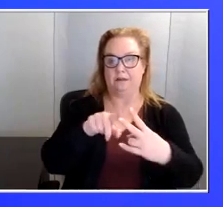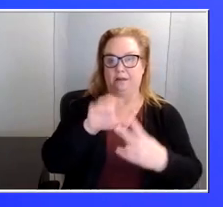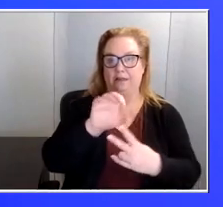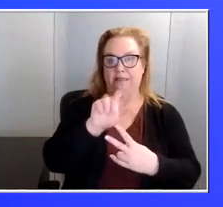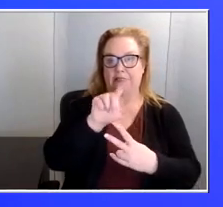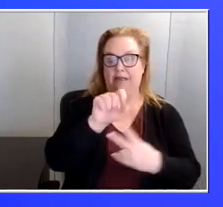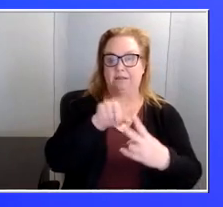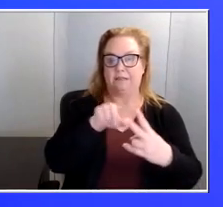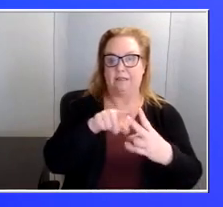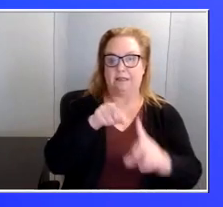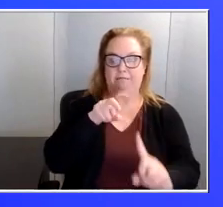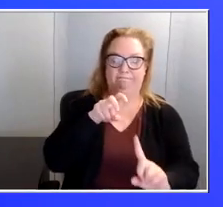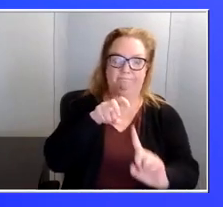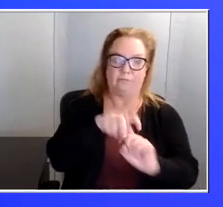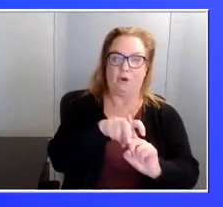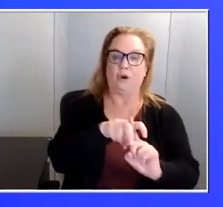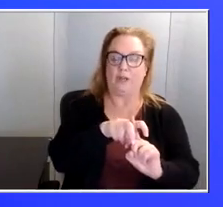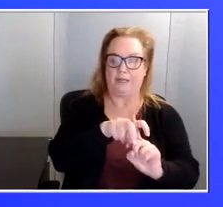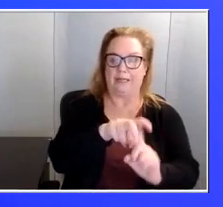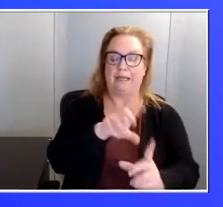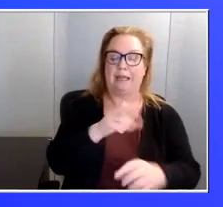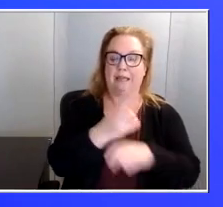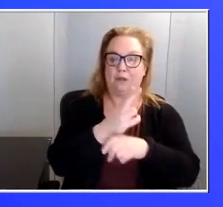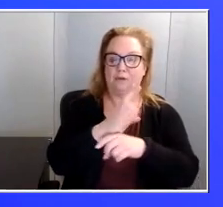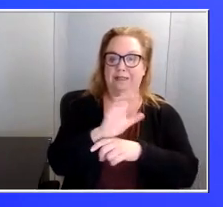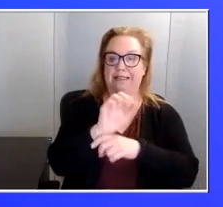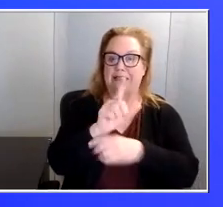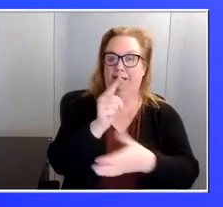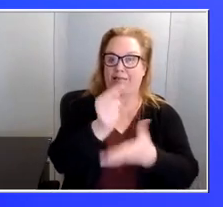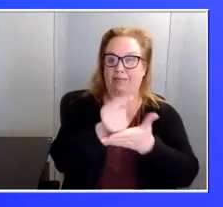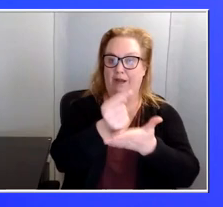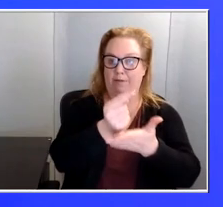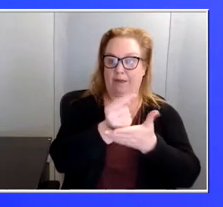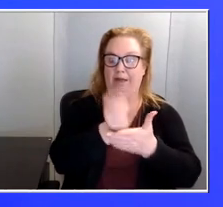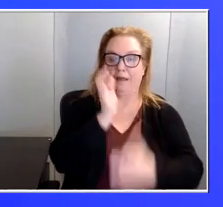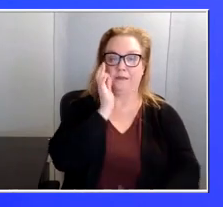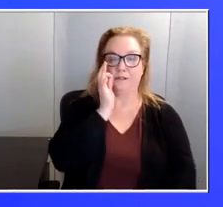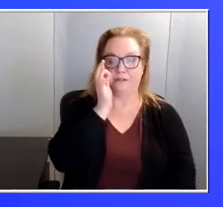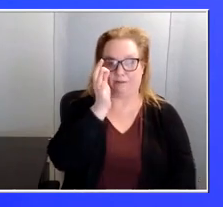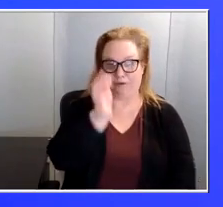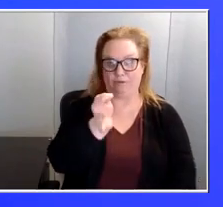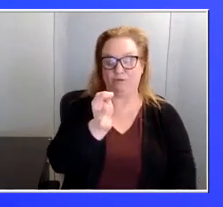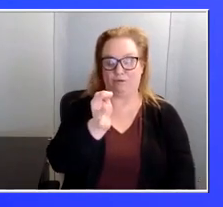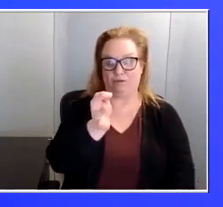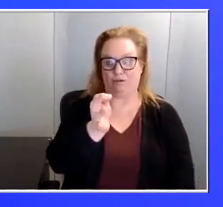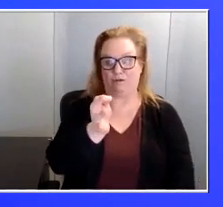they all target the BCMA. They use the cellular therapy. This is going to be the future of the game changer. There's